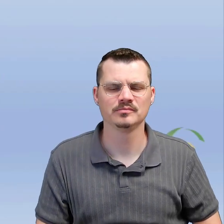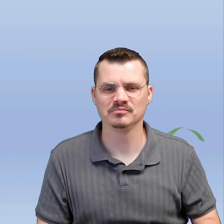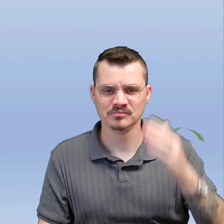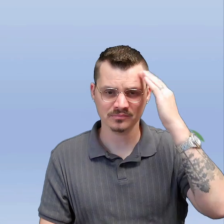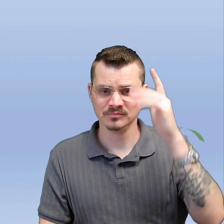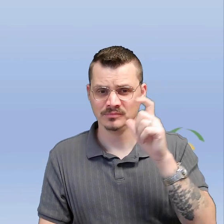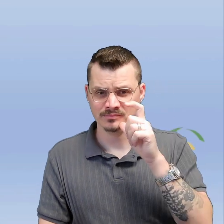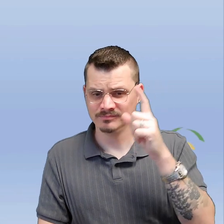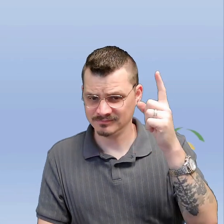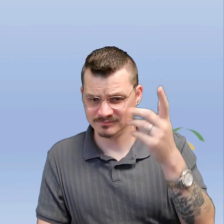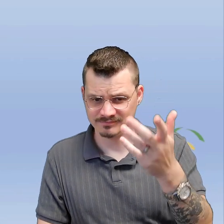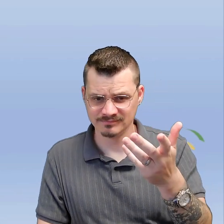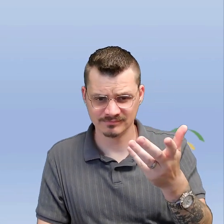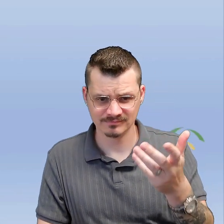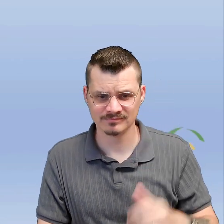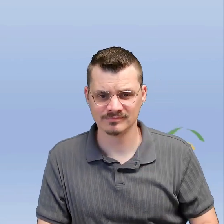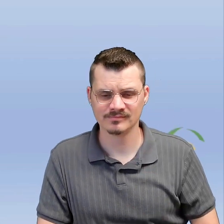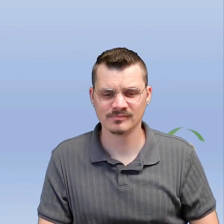We all know who this is.